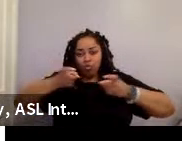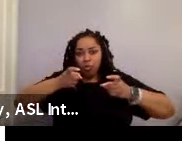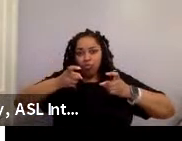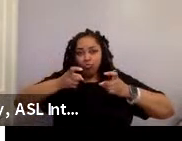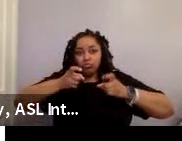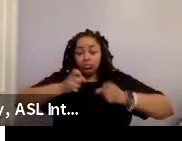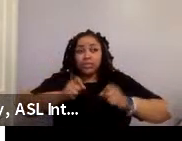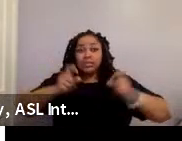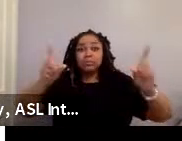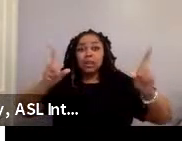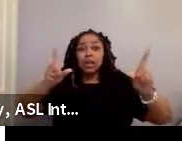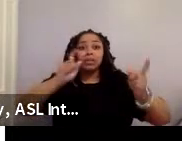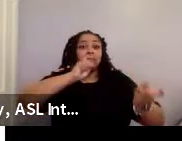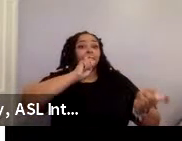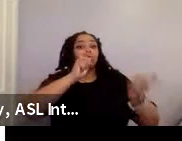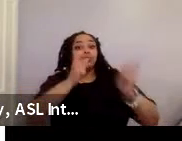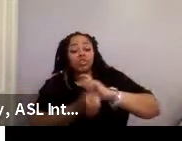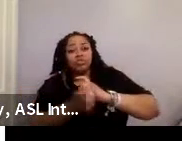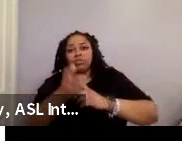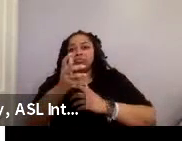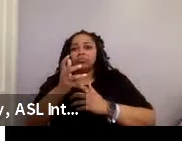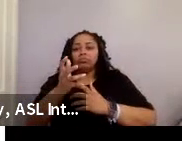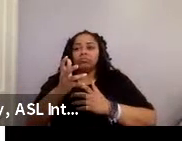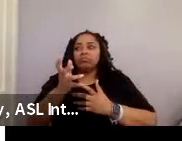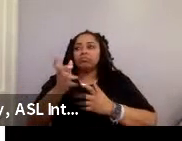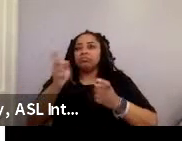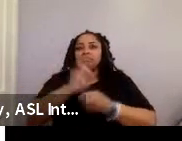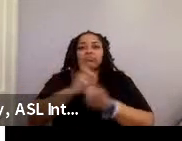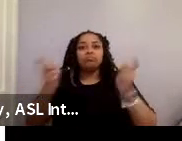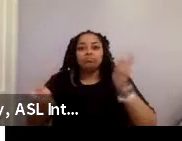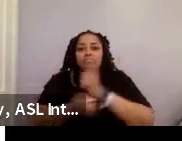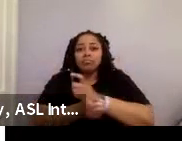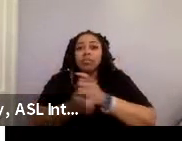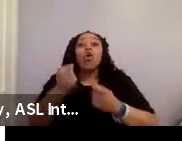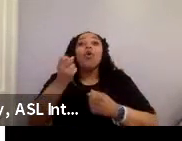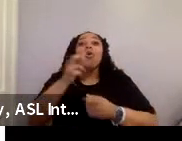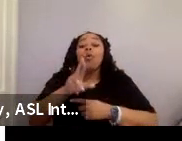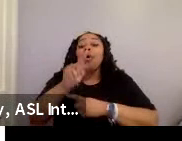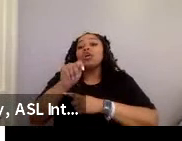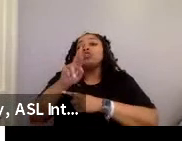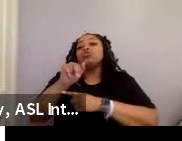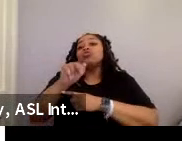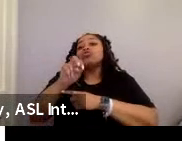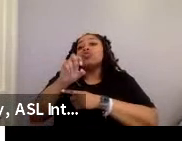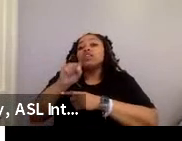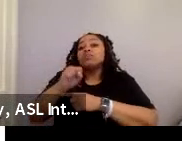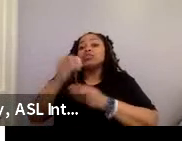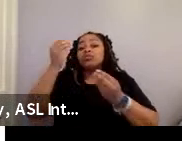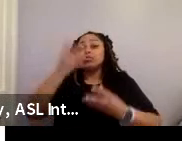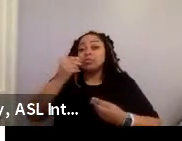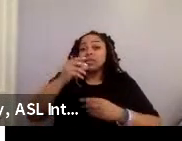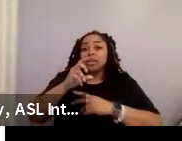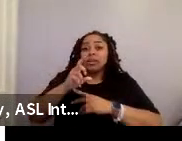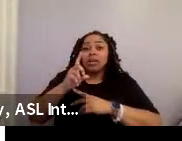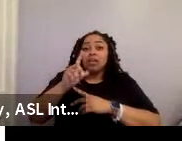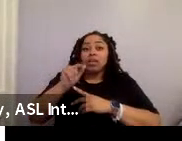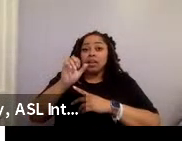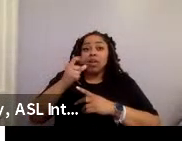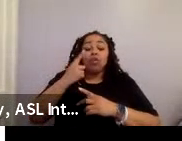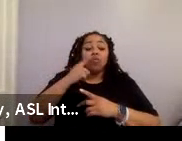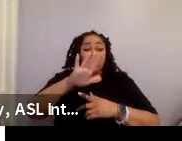display, switching, interchange, transmission, or reception of data or information by the executive